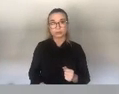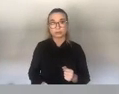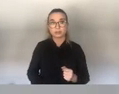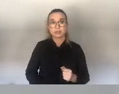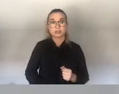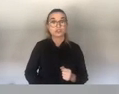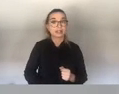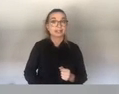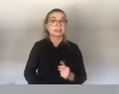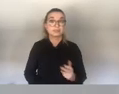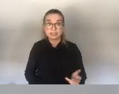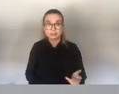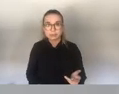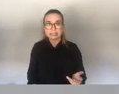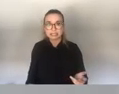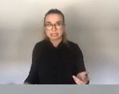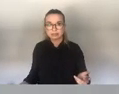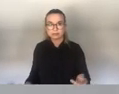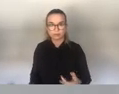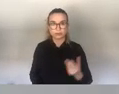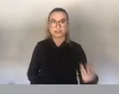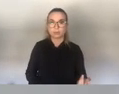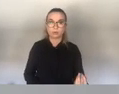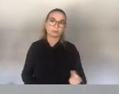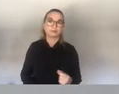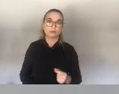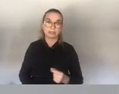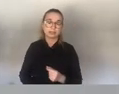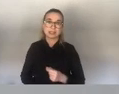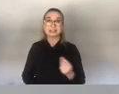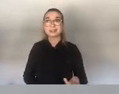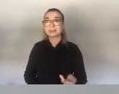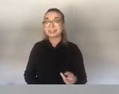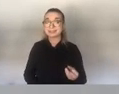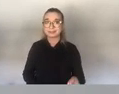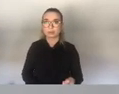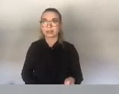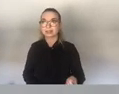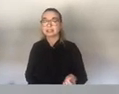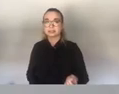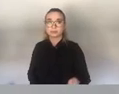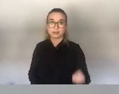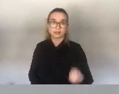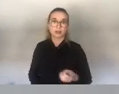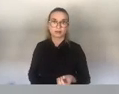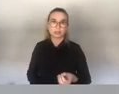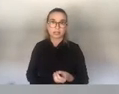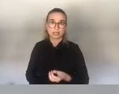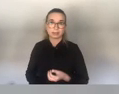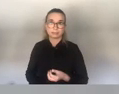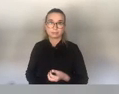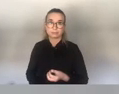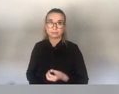to include Australian civilians with PTSD, of which there are 1.4 million, and this number is growing, within the